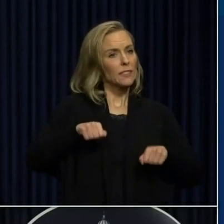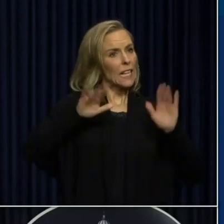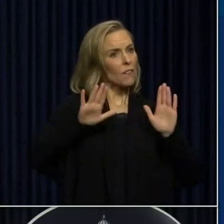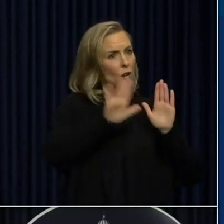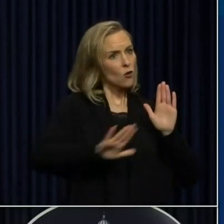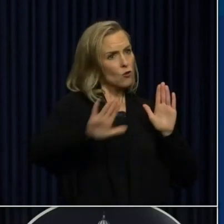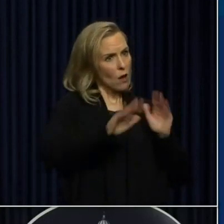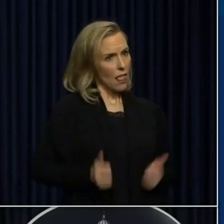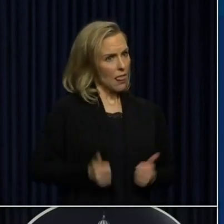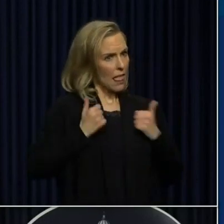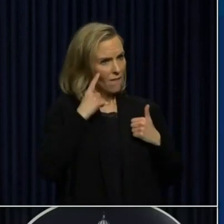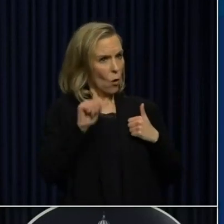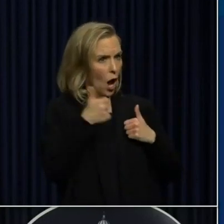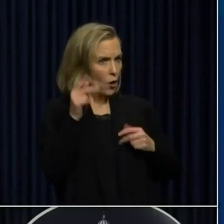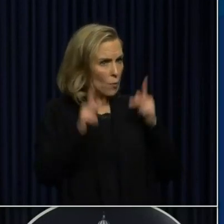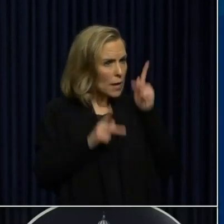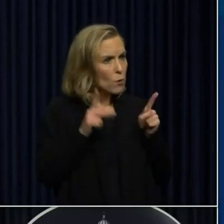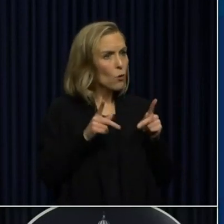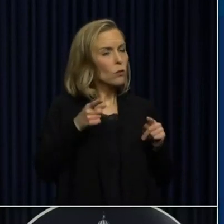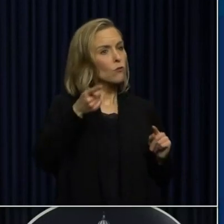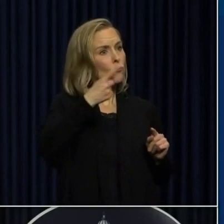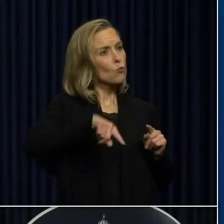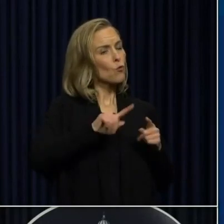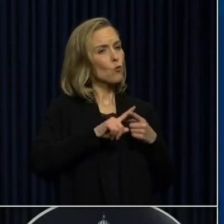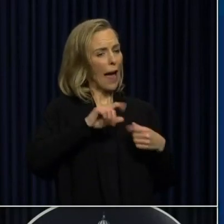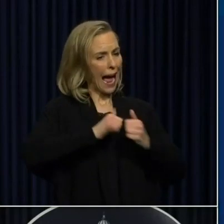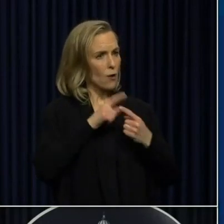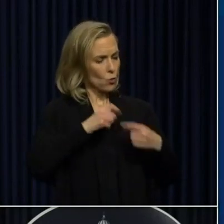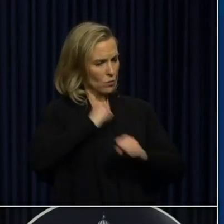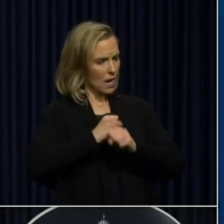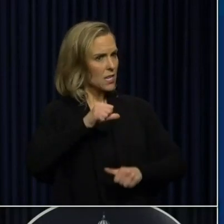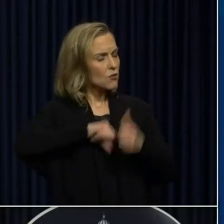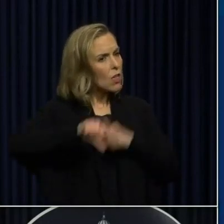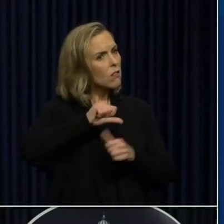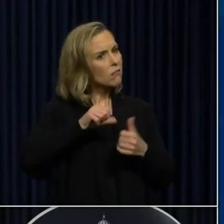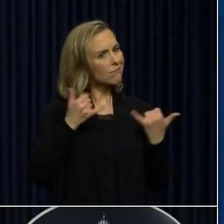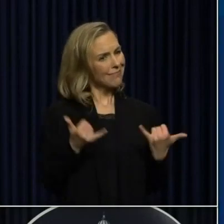be. So I'm encouraging you to stay home. This is the Easter